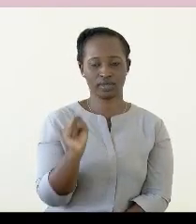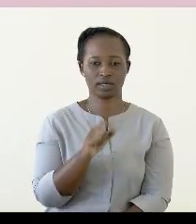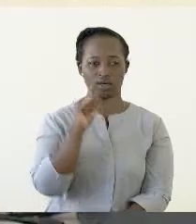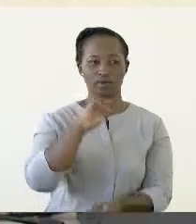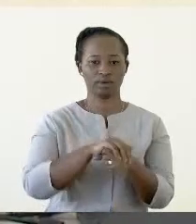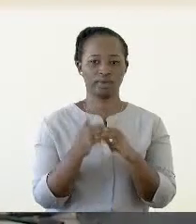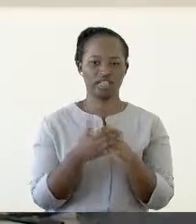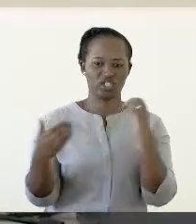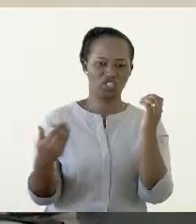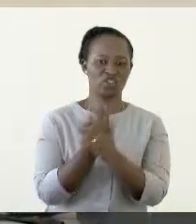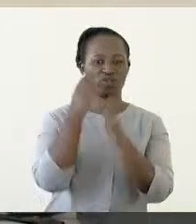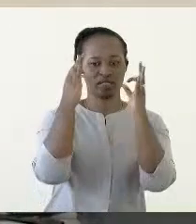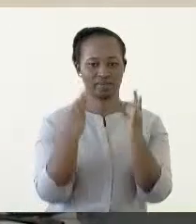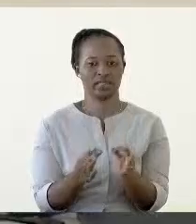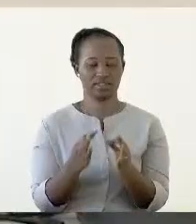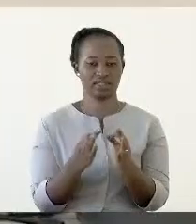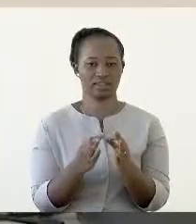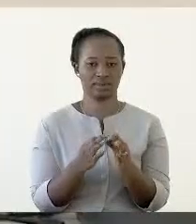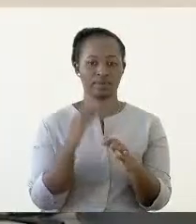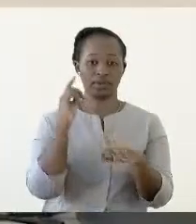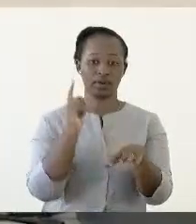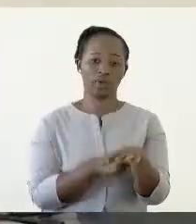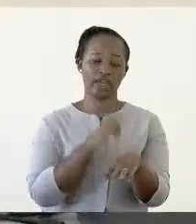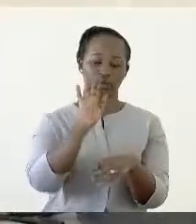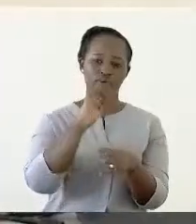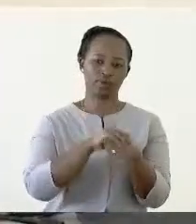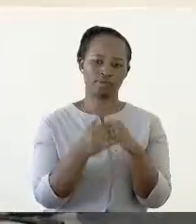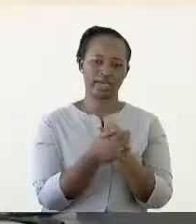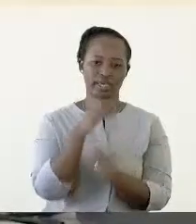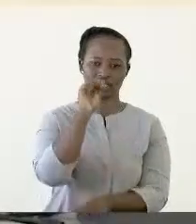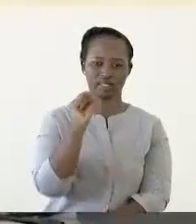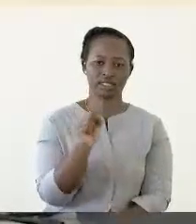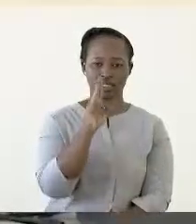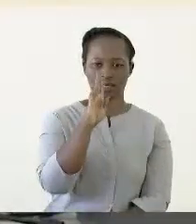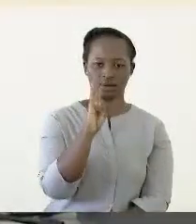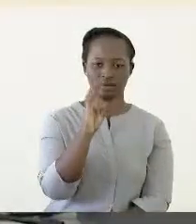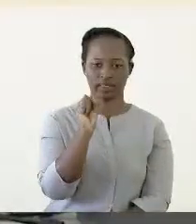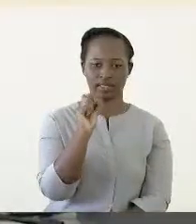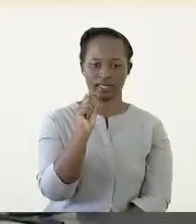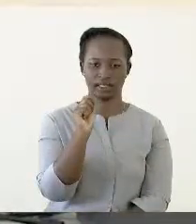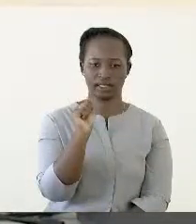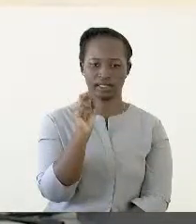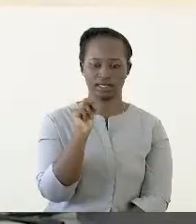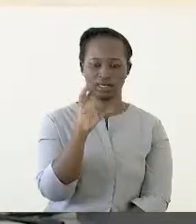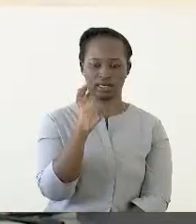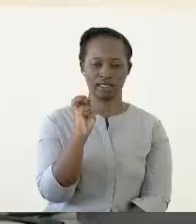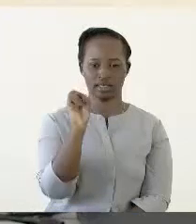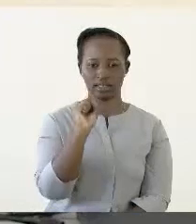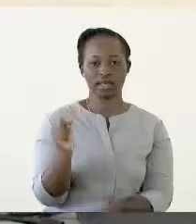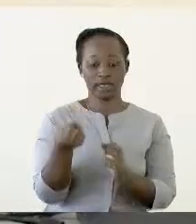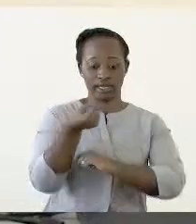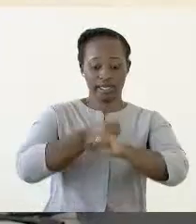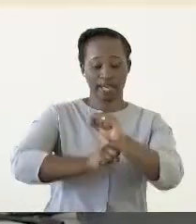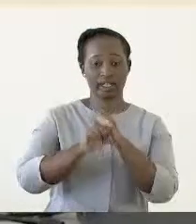new substances. When you make substances react or combine in various